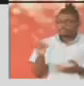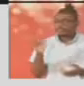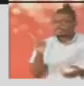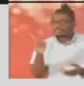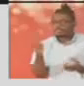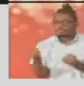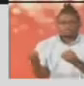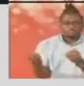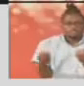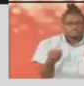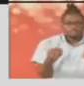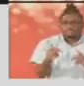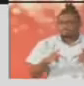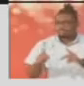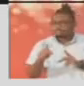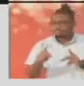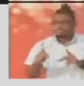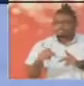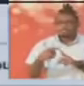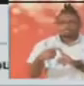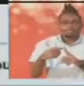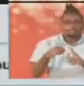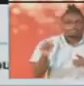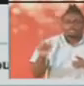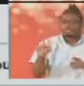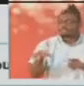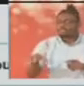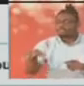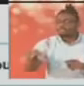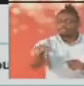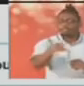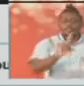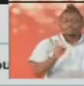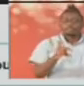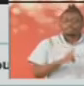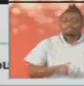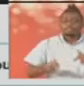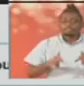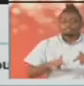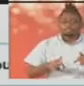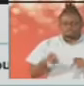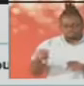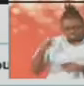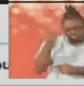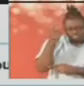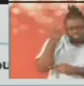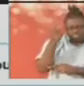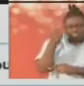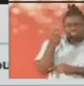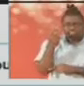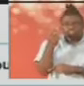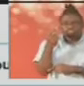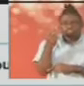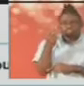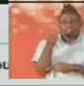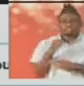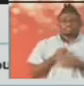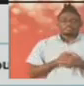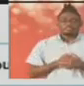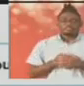etc. As we switch to the next slide, we see a little bit of a breakdown of these 5